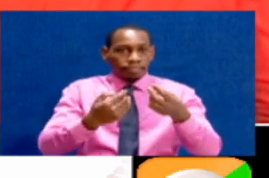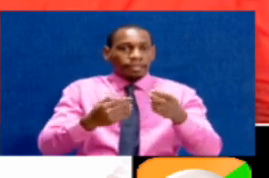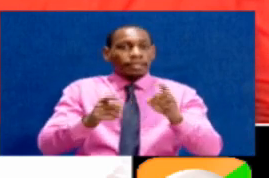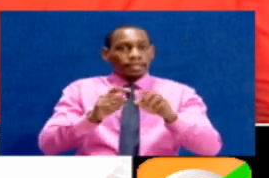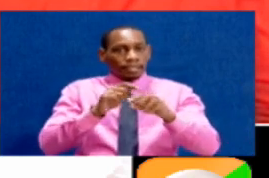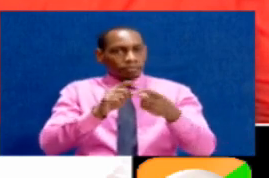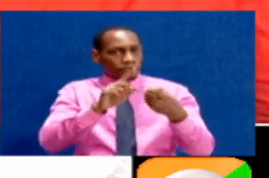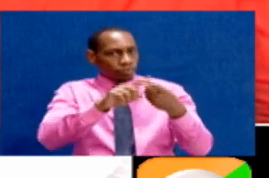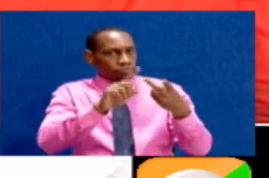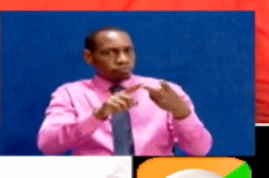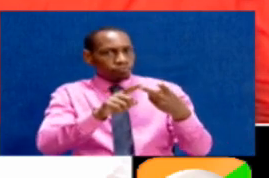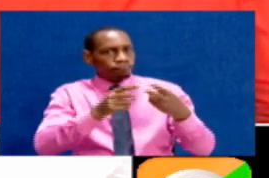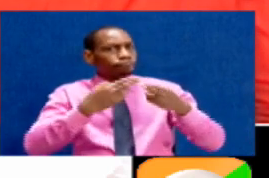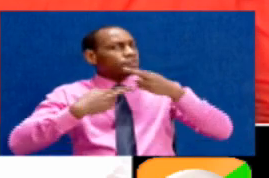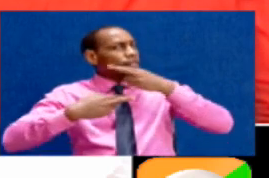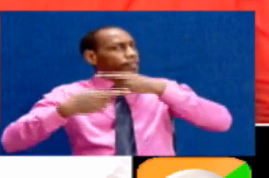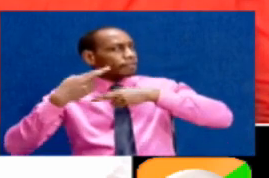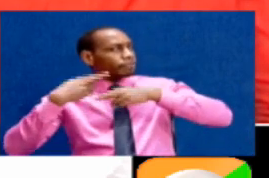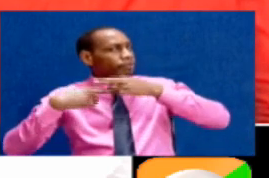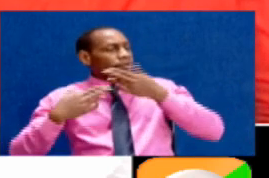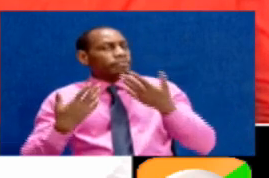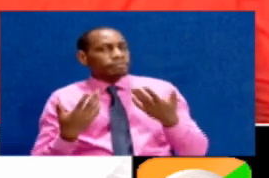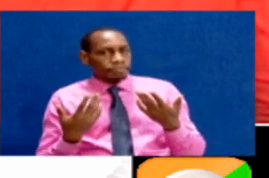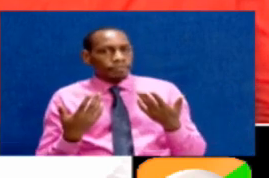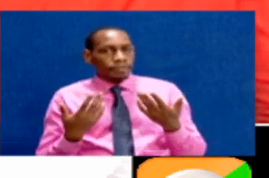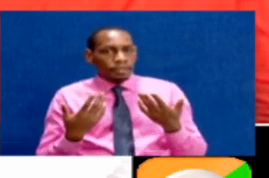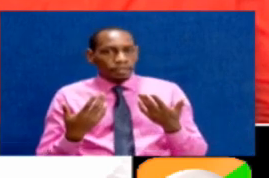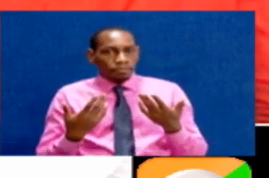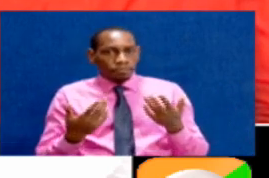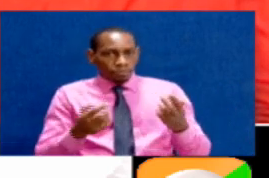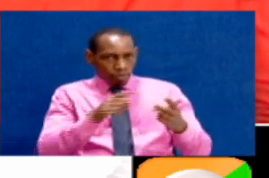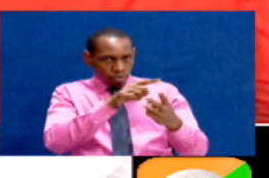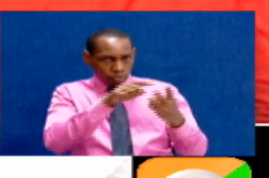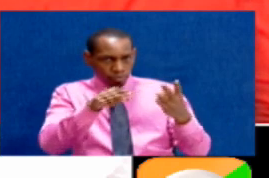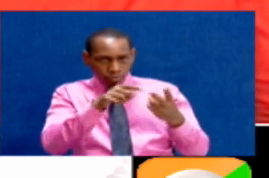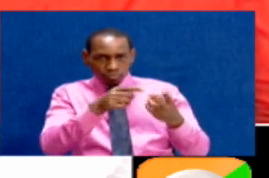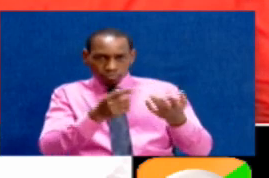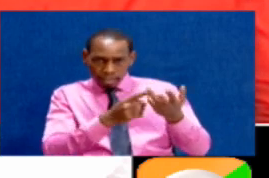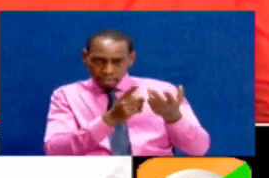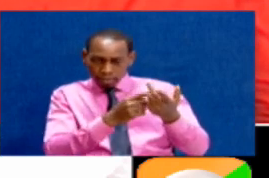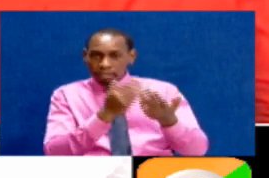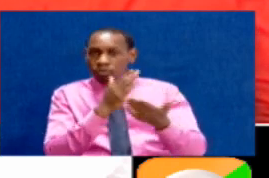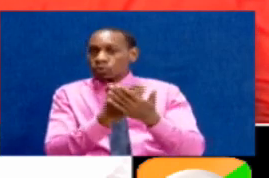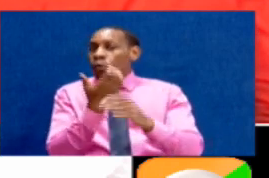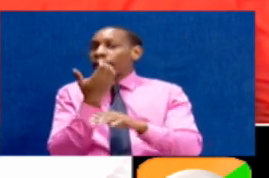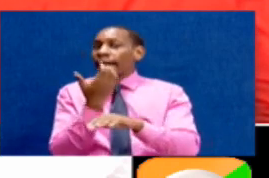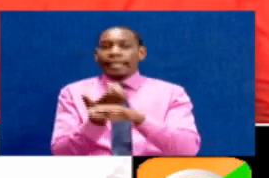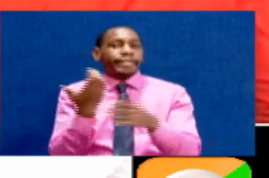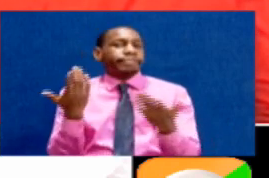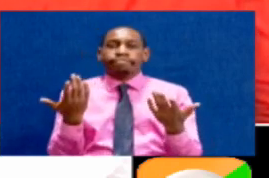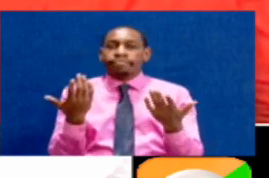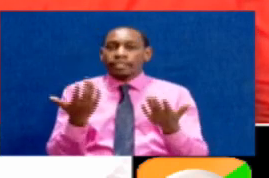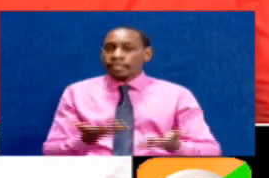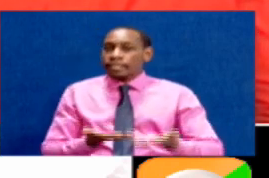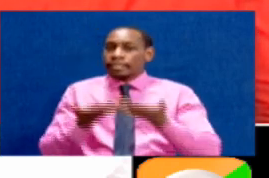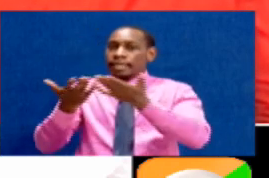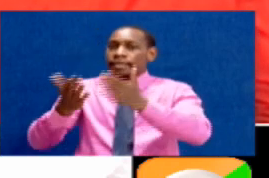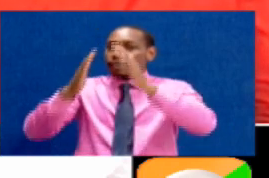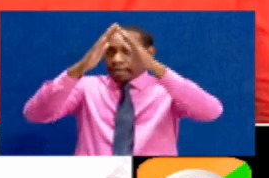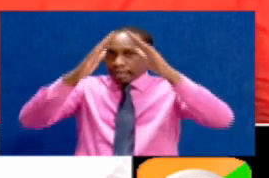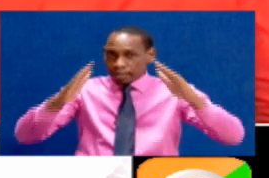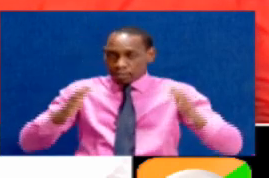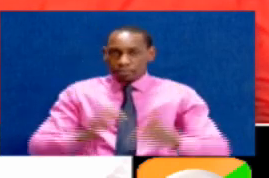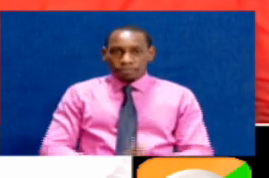you look at that, you then, if you put the maths together, you might find it will be very difficult to have actually delivered those